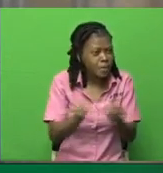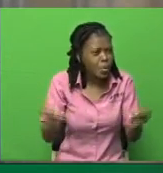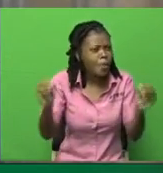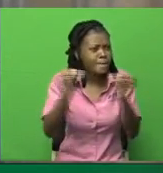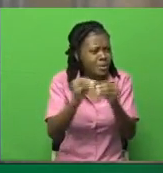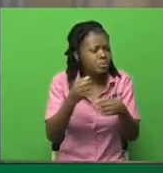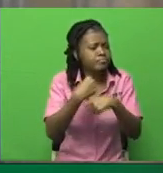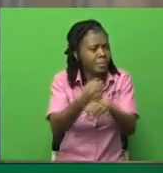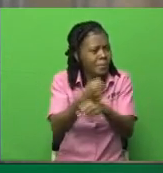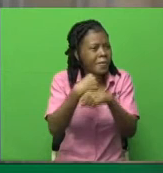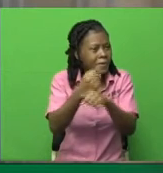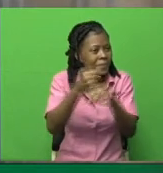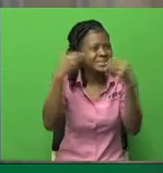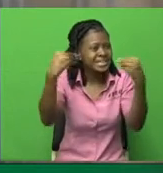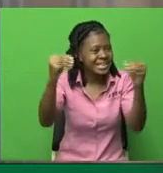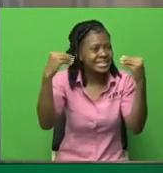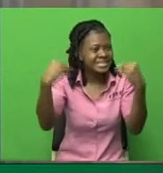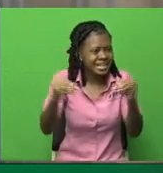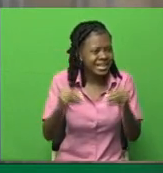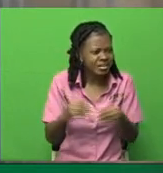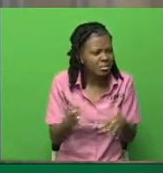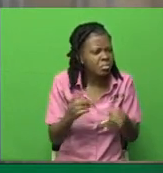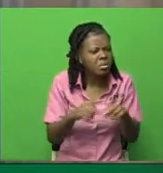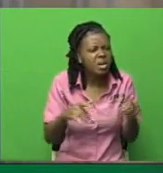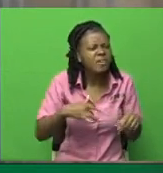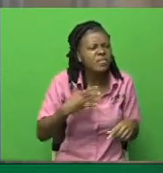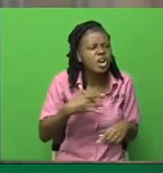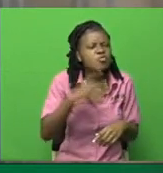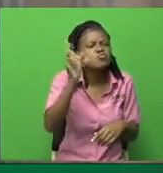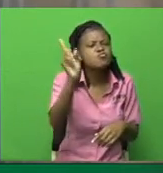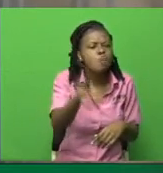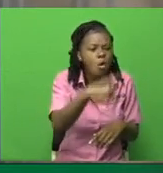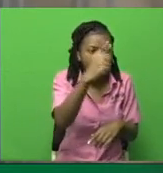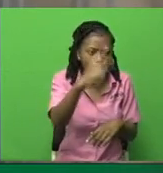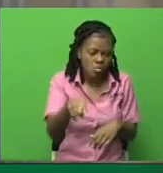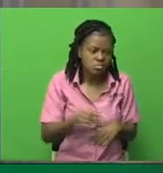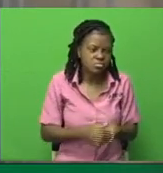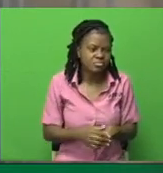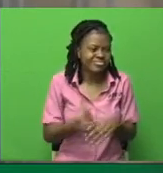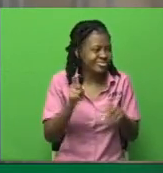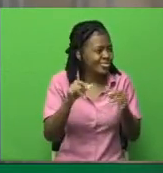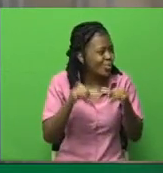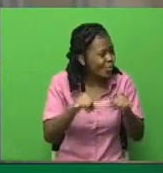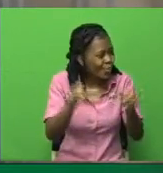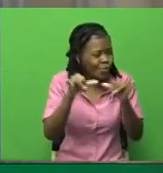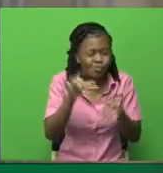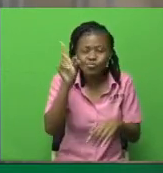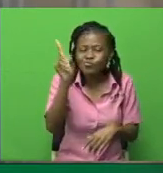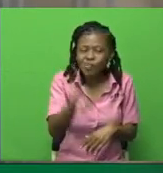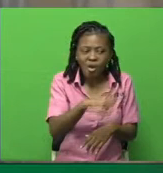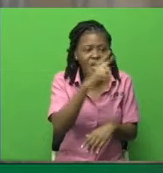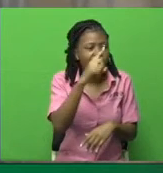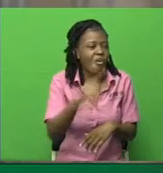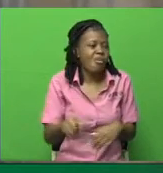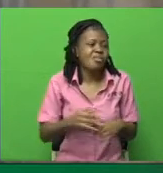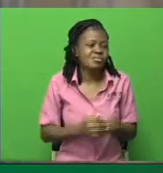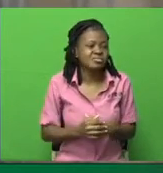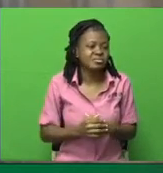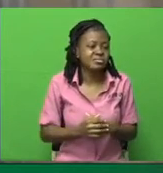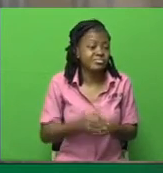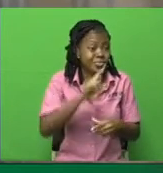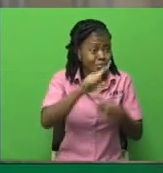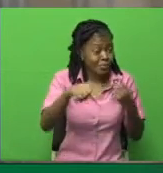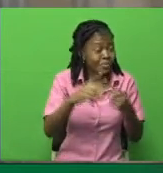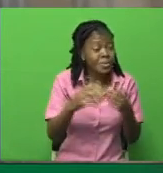consistently wrong I think one reporter Curtis Williams called him out on it has been consistently wrong in his projections about